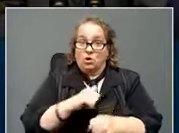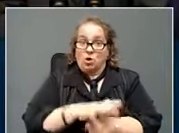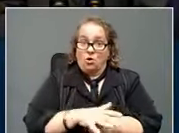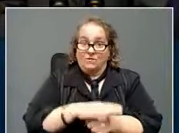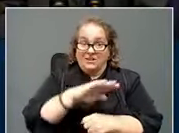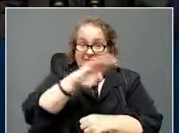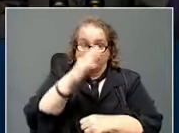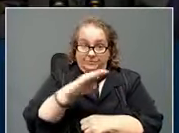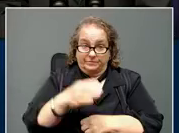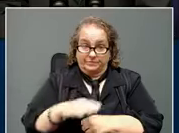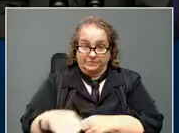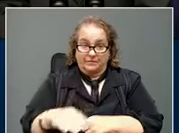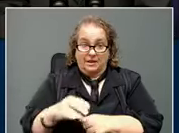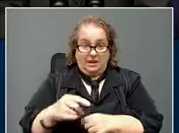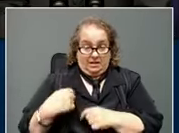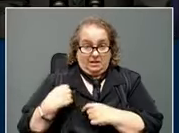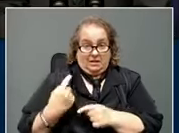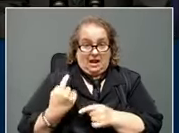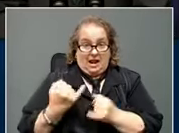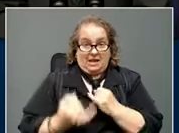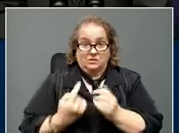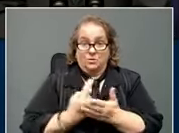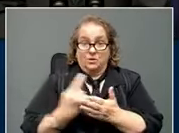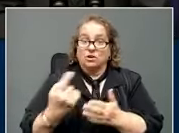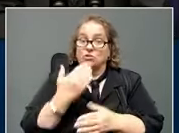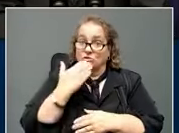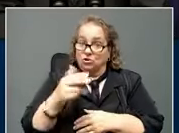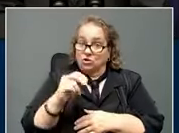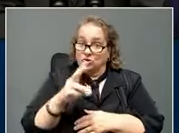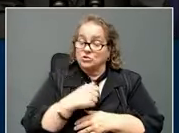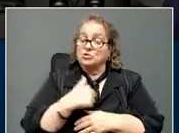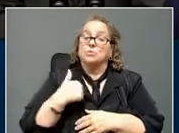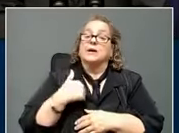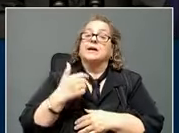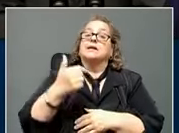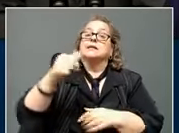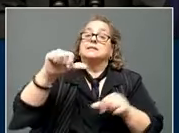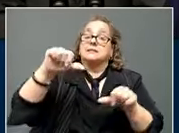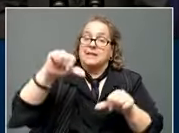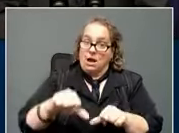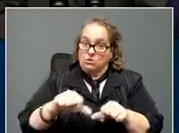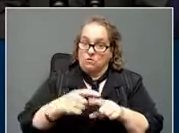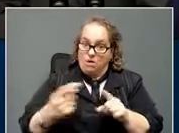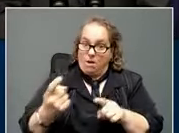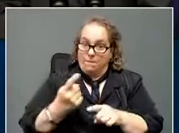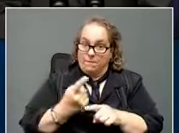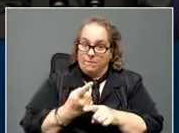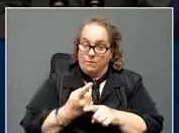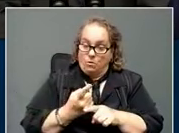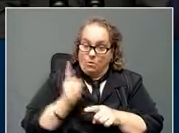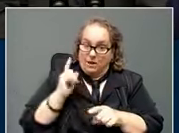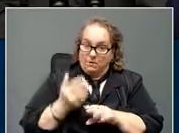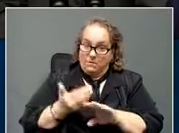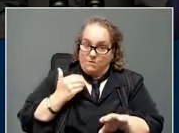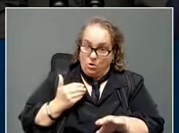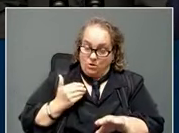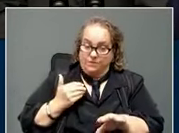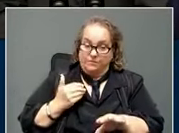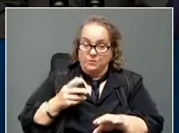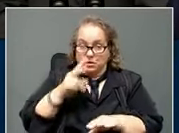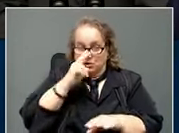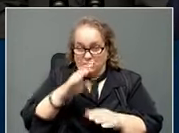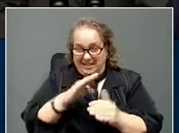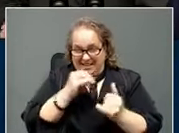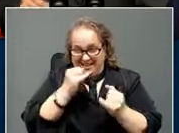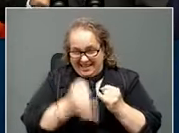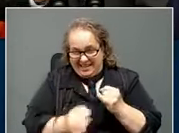week. In good news, we were down from the week before. But as you look at the very end of that chart, what you see